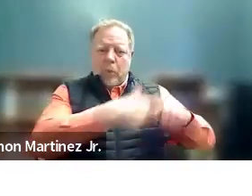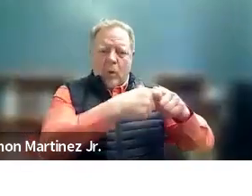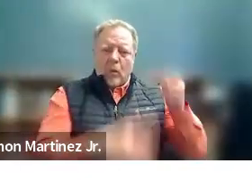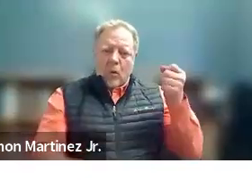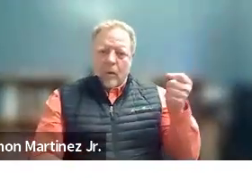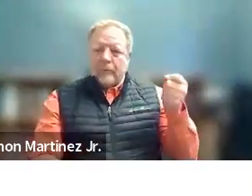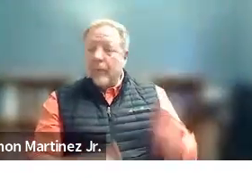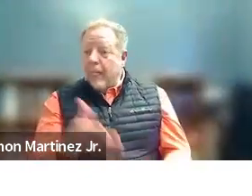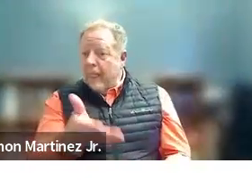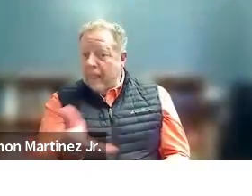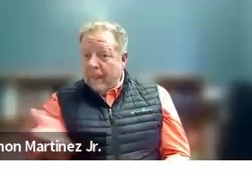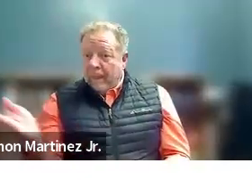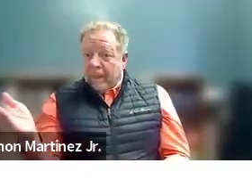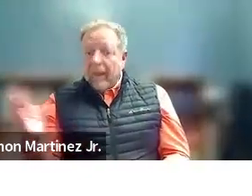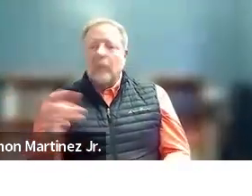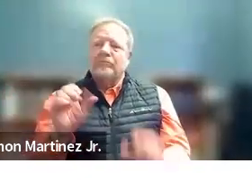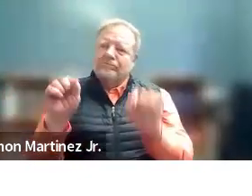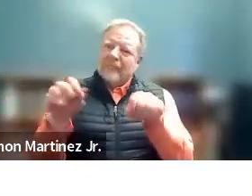A lot of really good information.